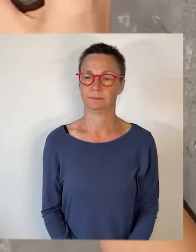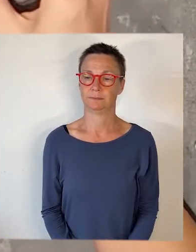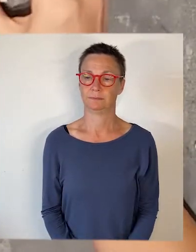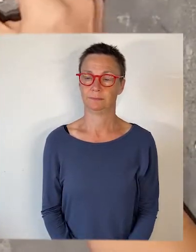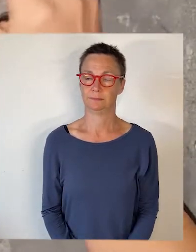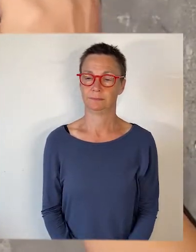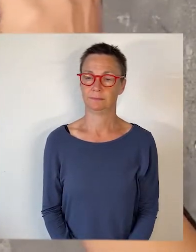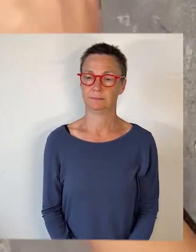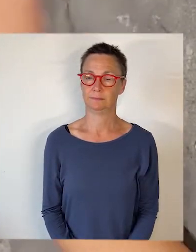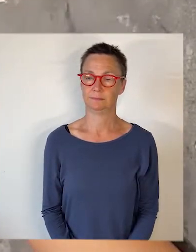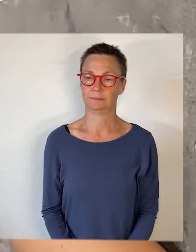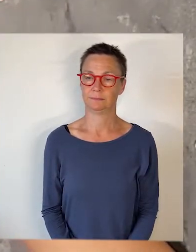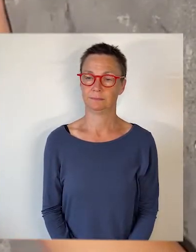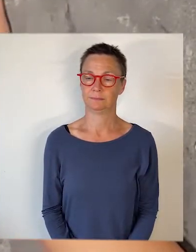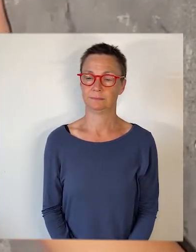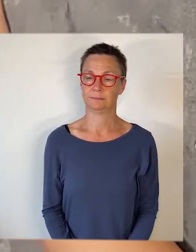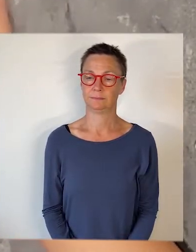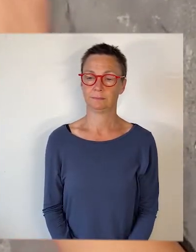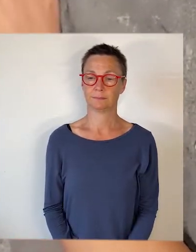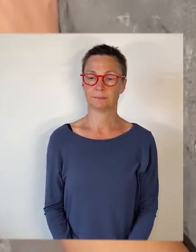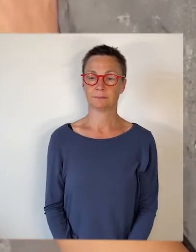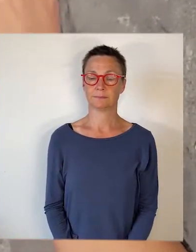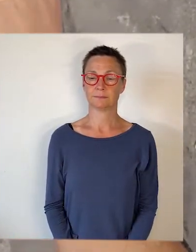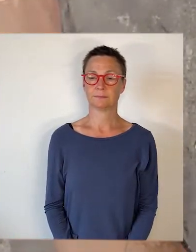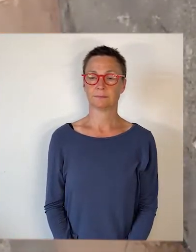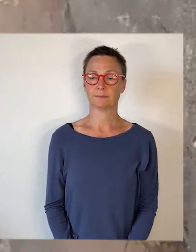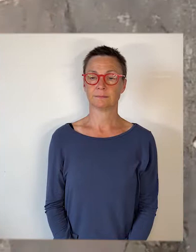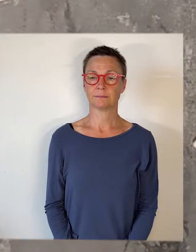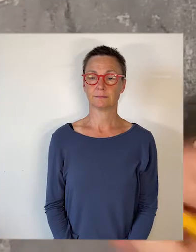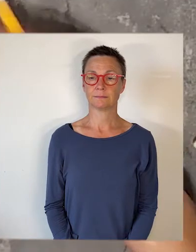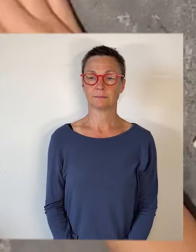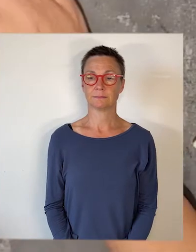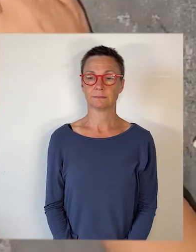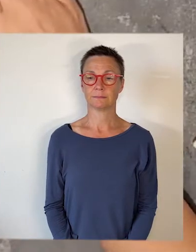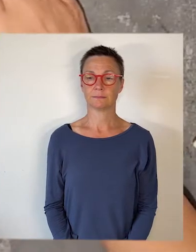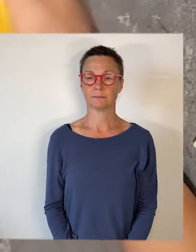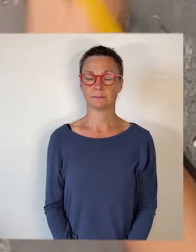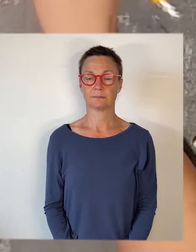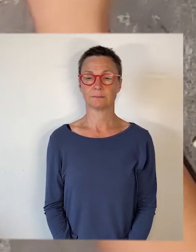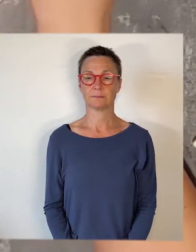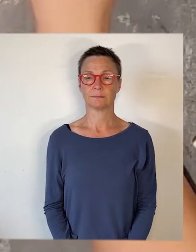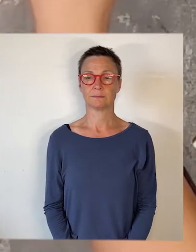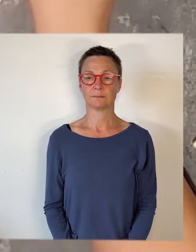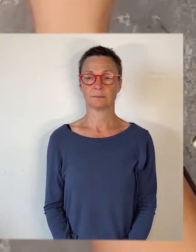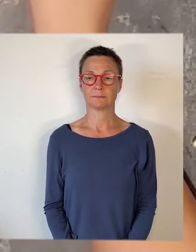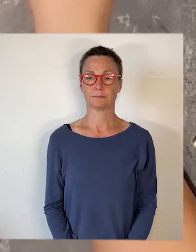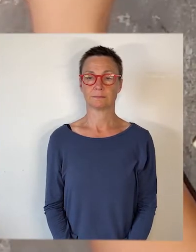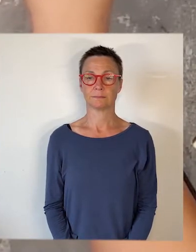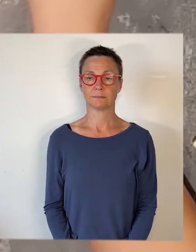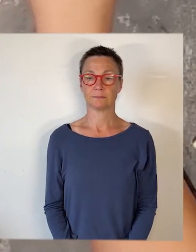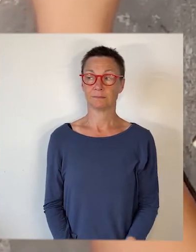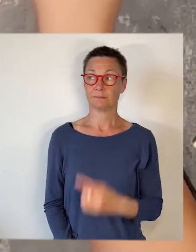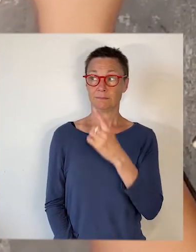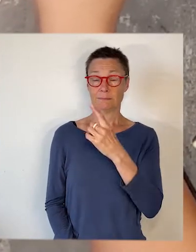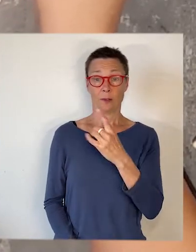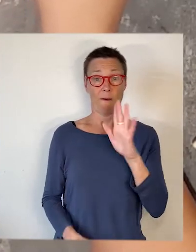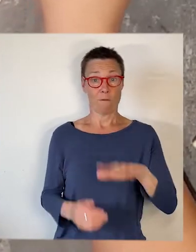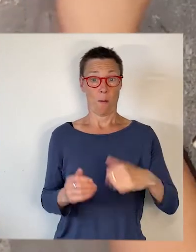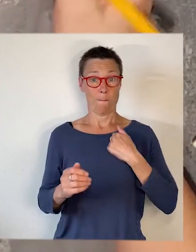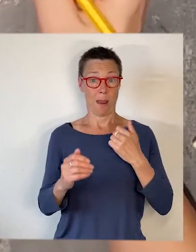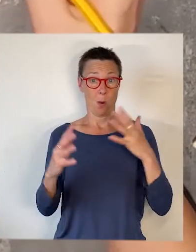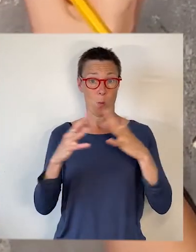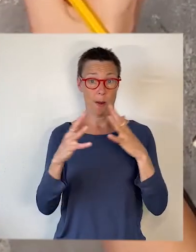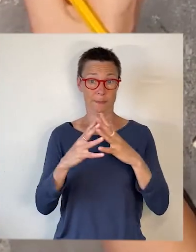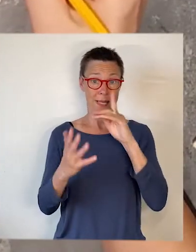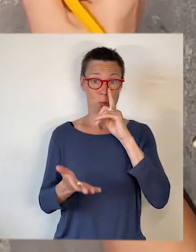And then I've got a template that I've made for a humpback whale, and I'm drawing round it with the nose of the whale pushed right up to the crease